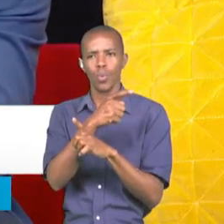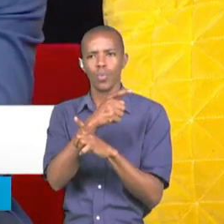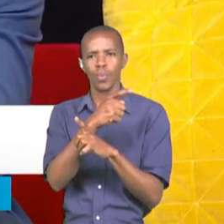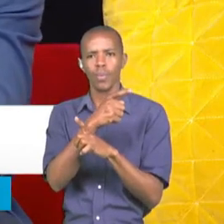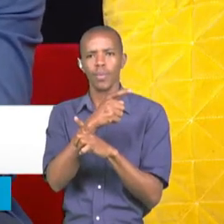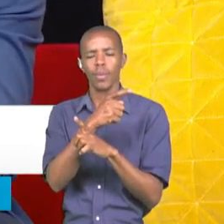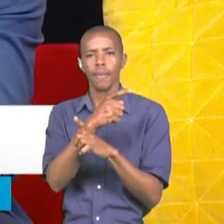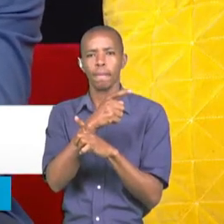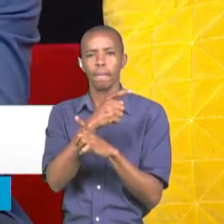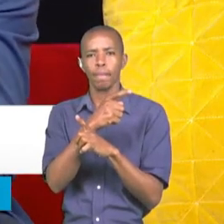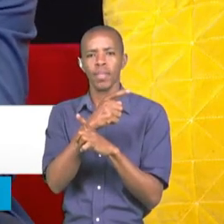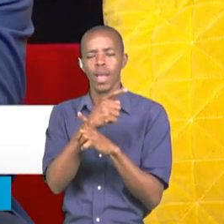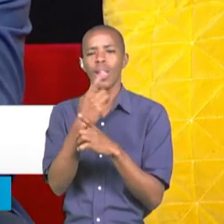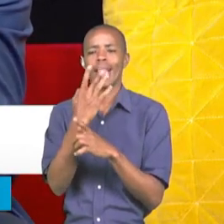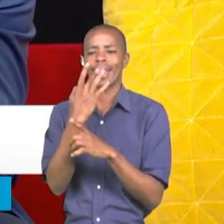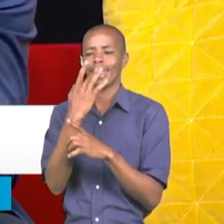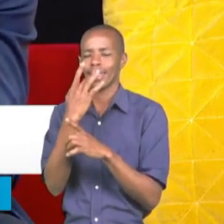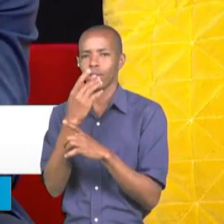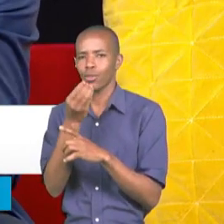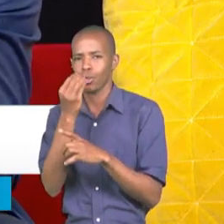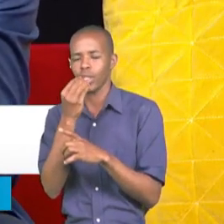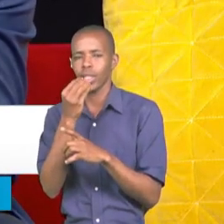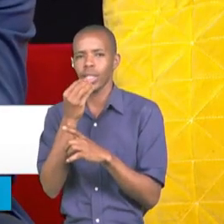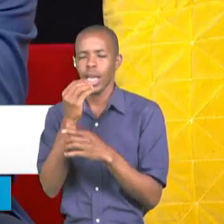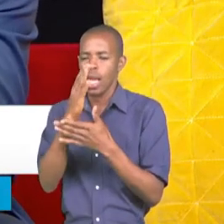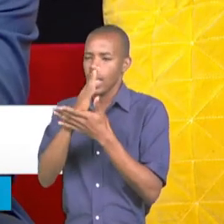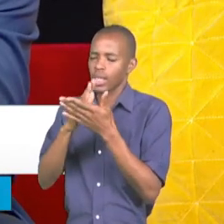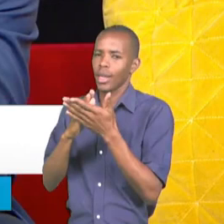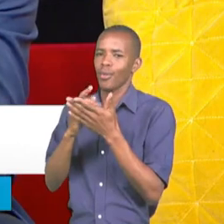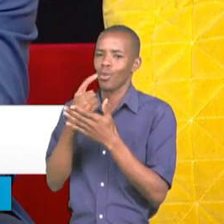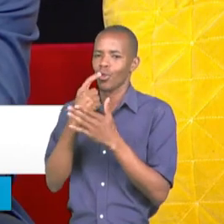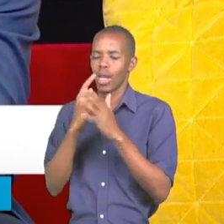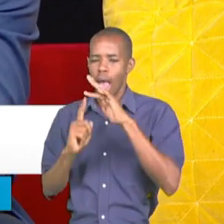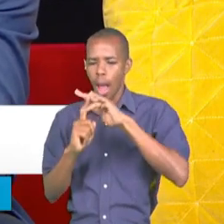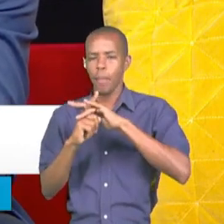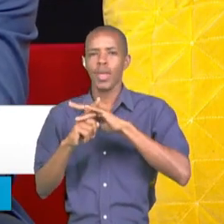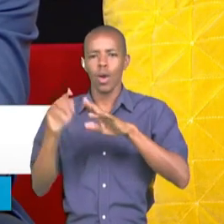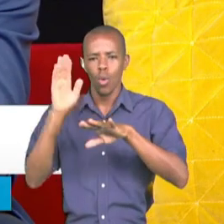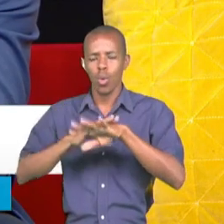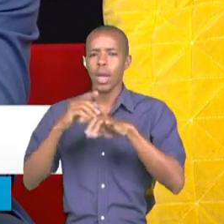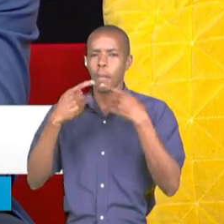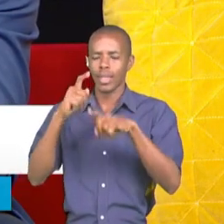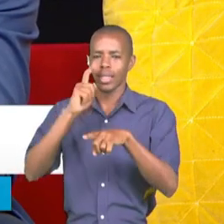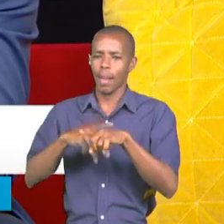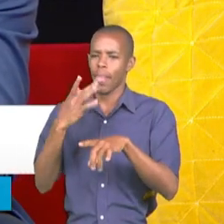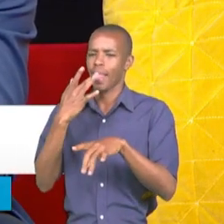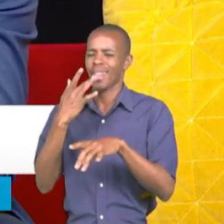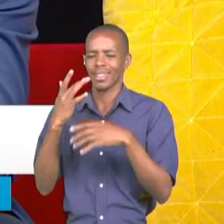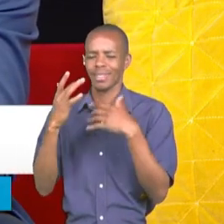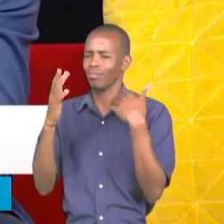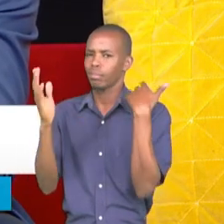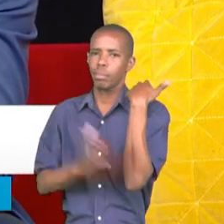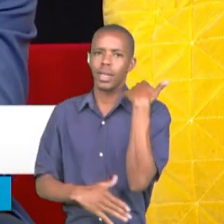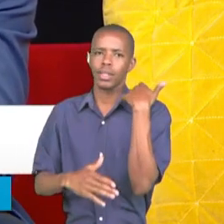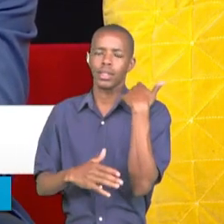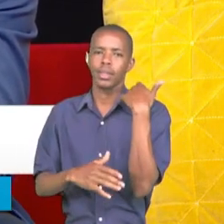finesse. The feelings of tasty food. Yes. Some food actually they look so nice, but when you taste, just pathetic. Yeah, maybe too tangy, too